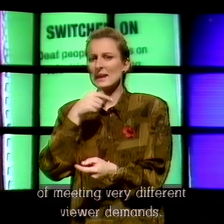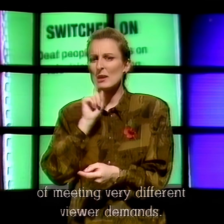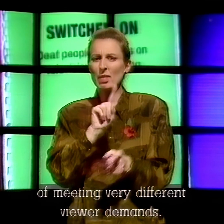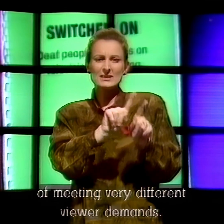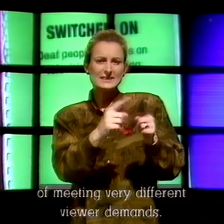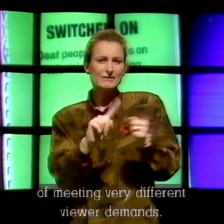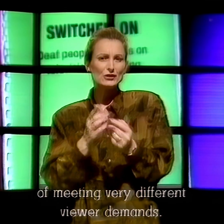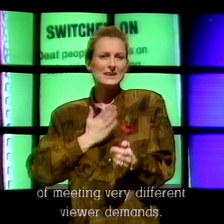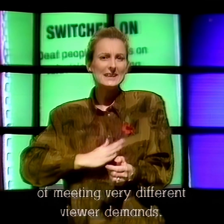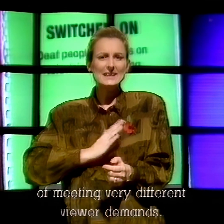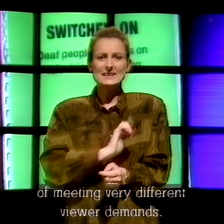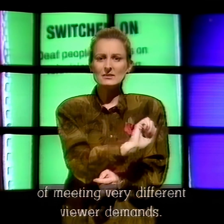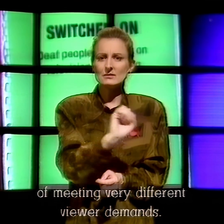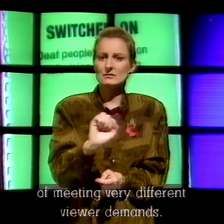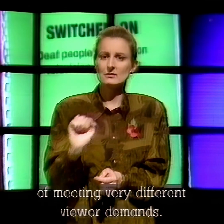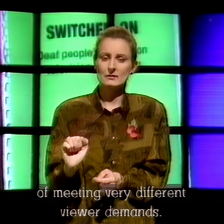demands.